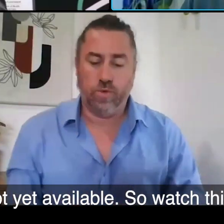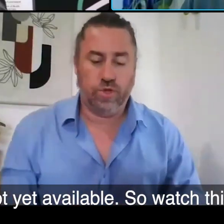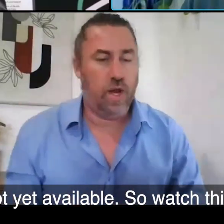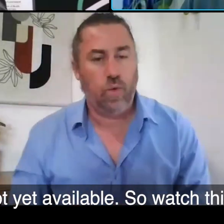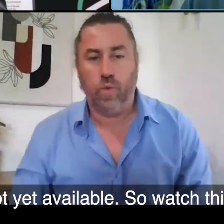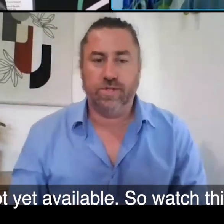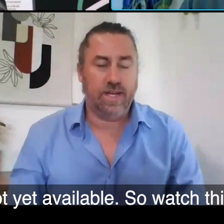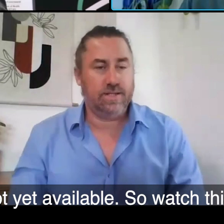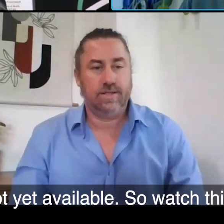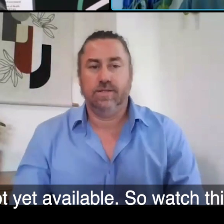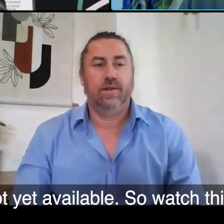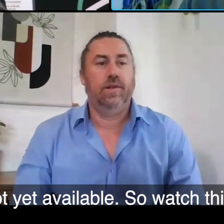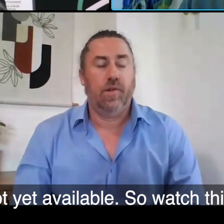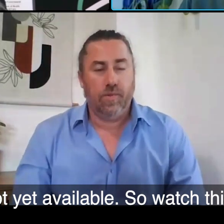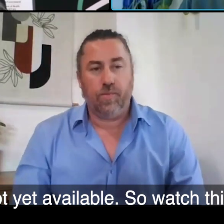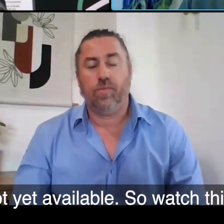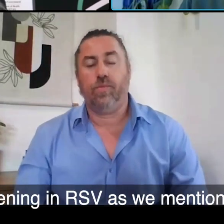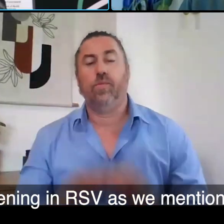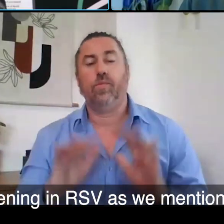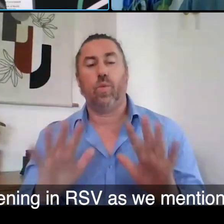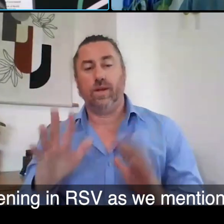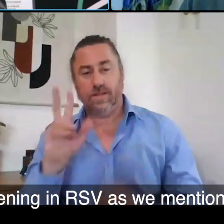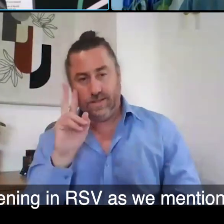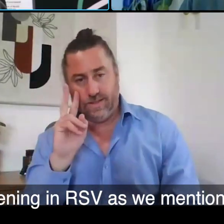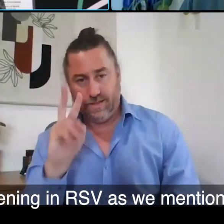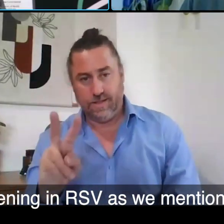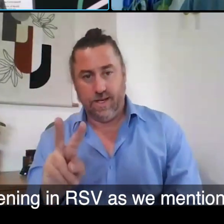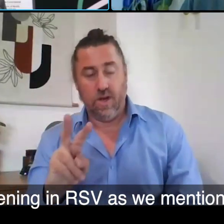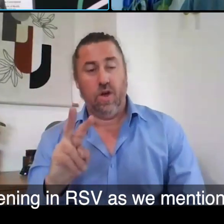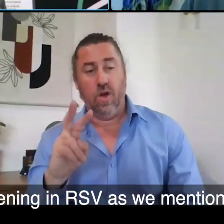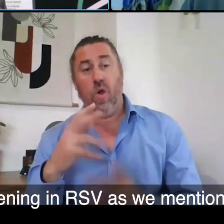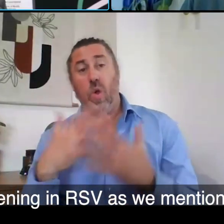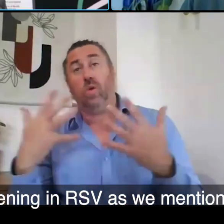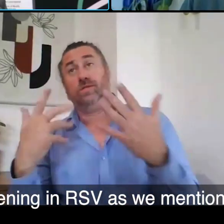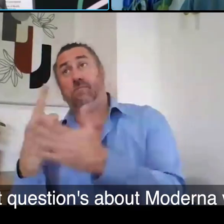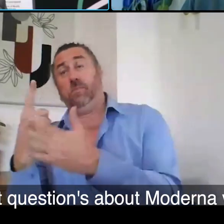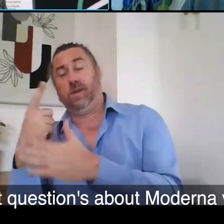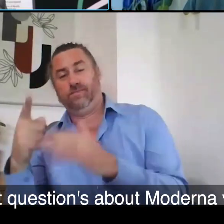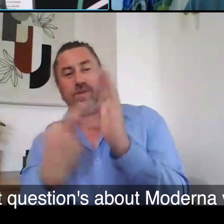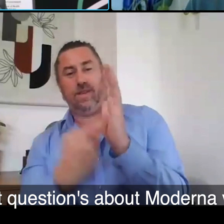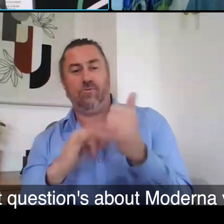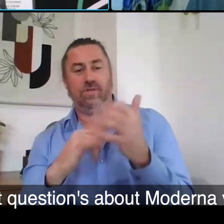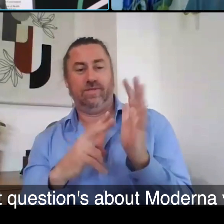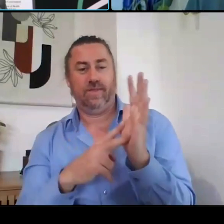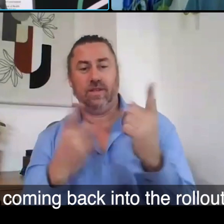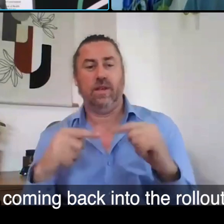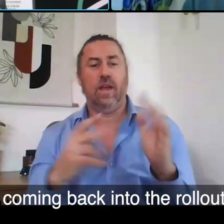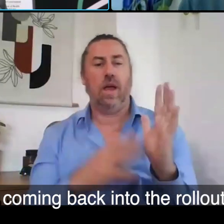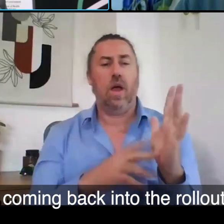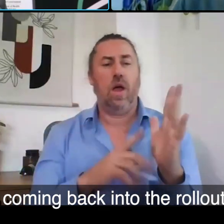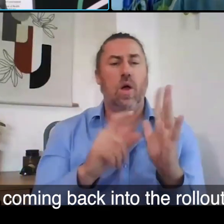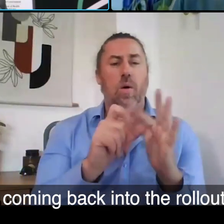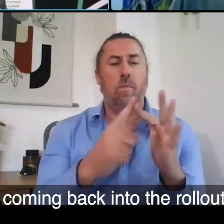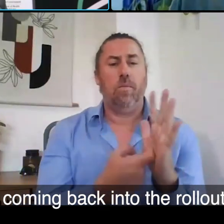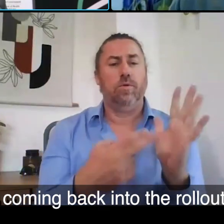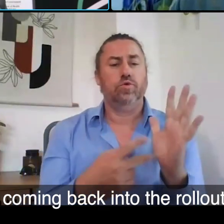available. So watch this space. A lot happening in RSV, as we mentioned earlier. Next question is about Moderna vaccine. Will it be coming